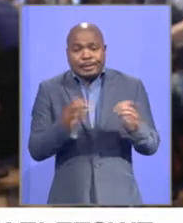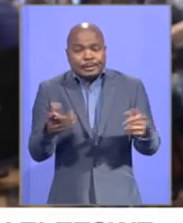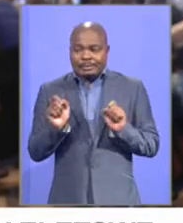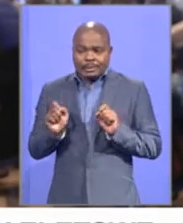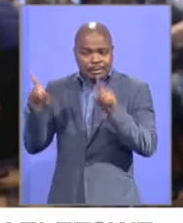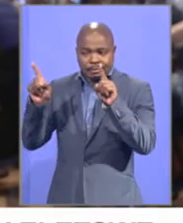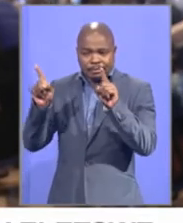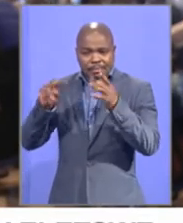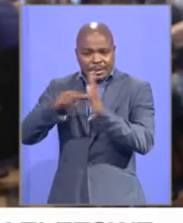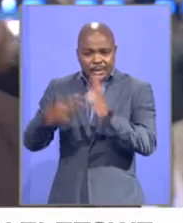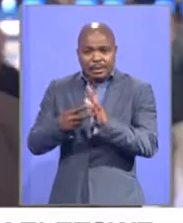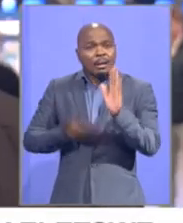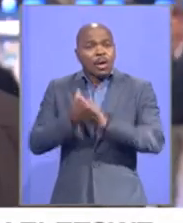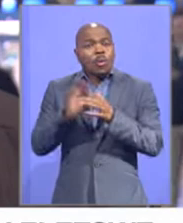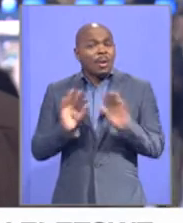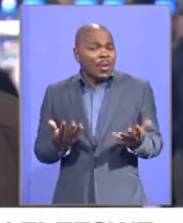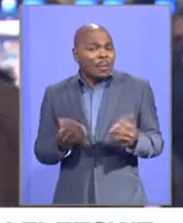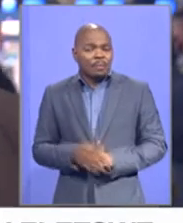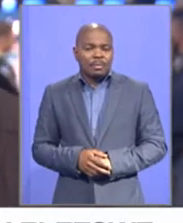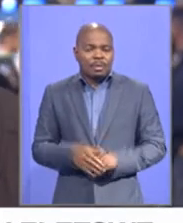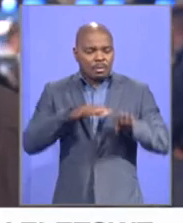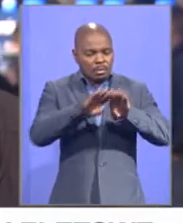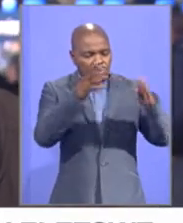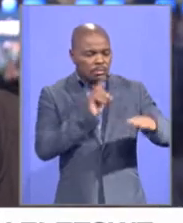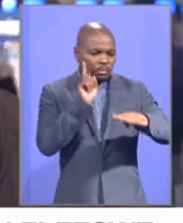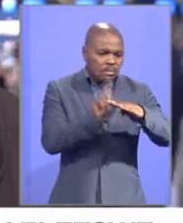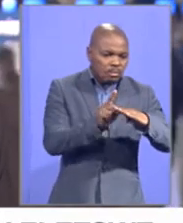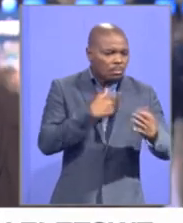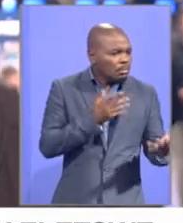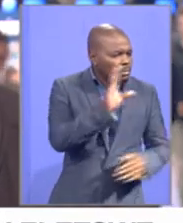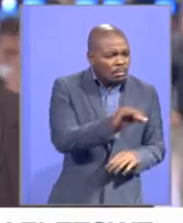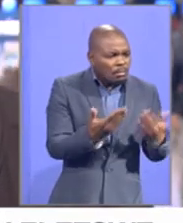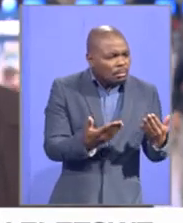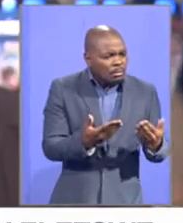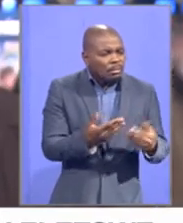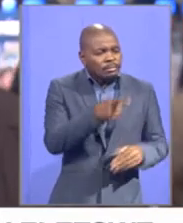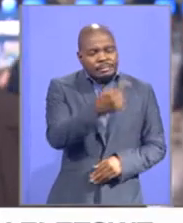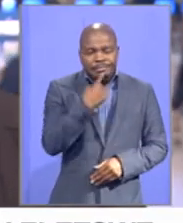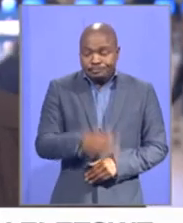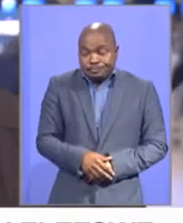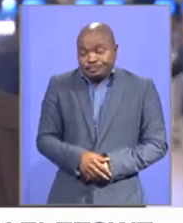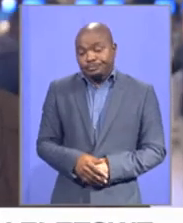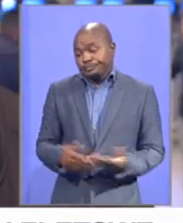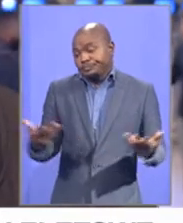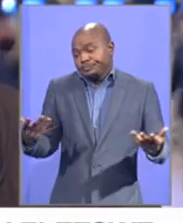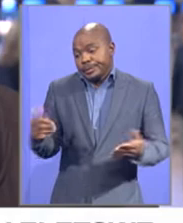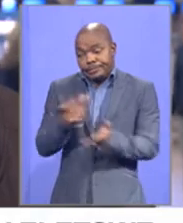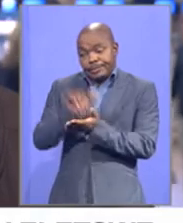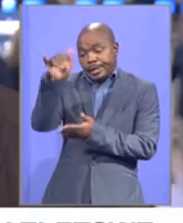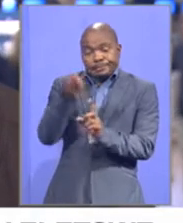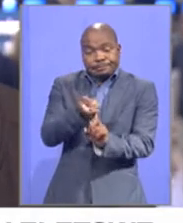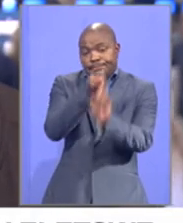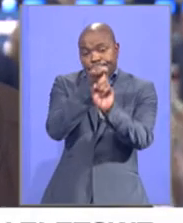for yourself how you're going to get home. I get to the counter and I said to her, well, you know, what's going on? And all she could say to me was that the flights have been